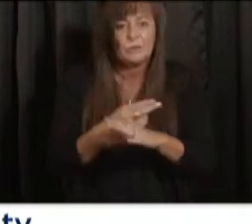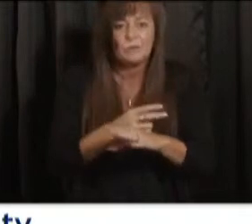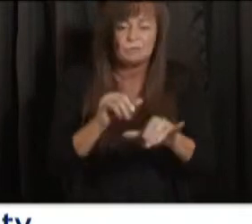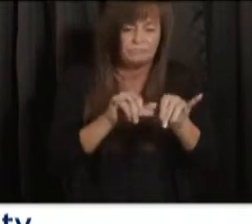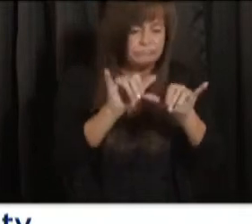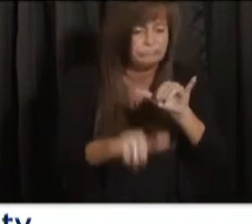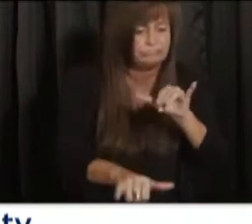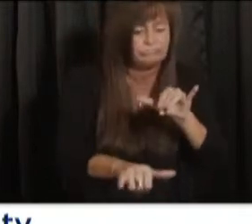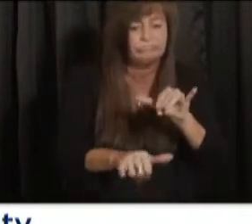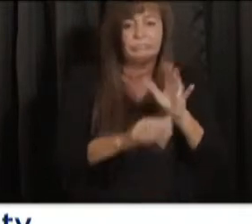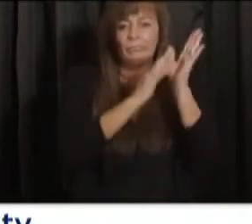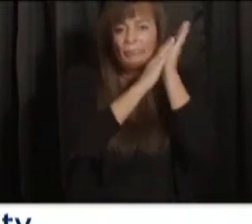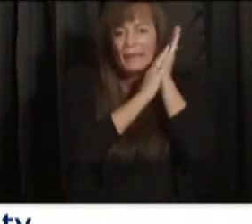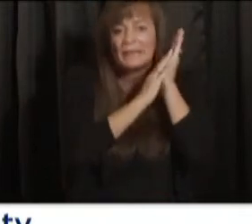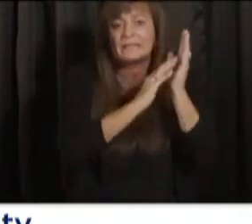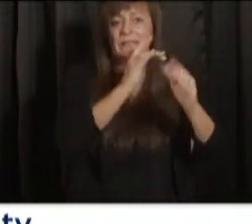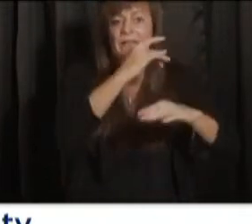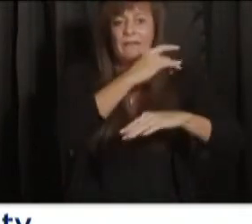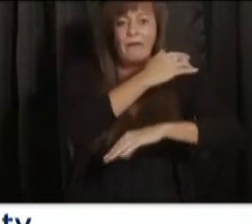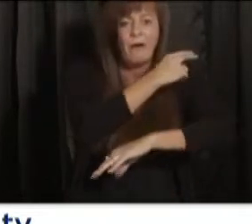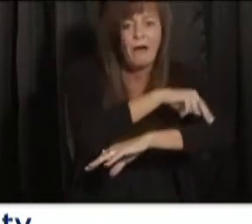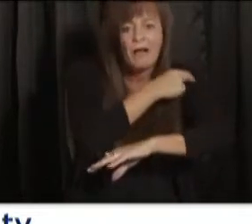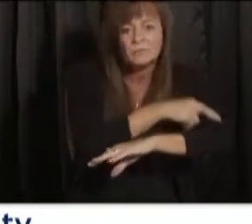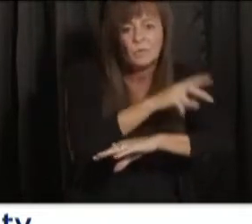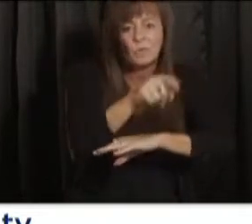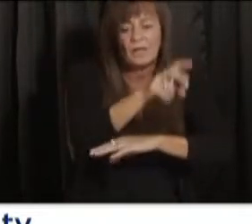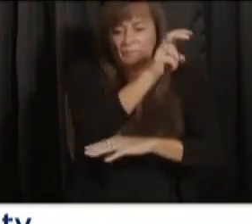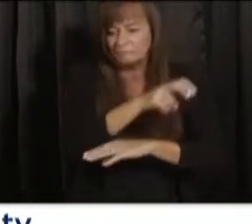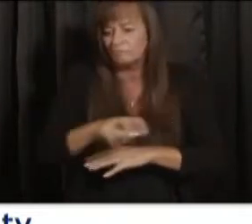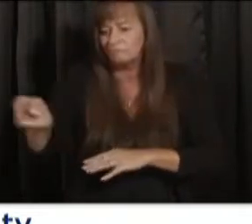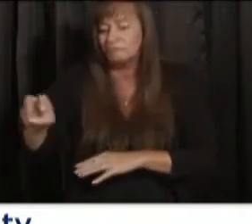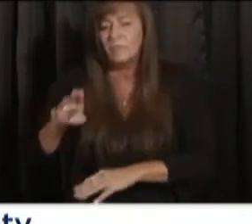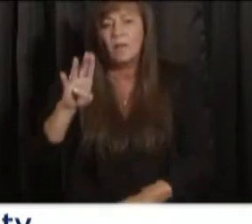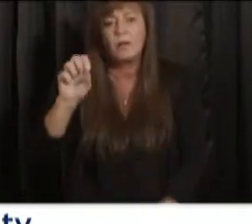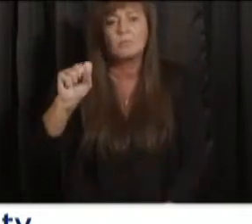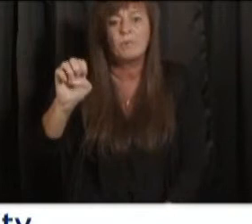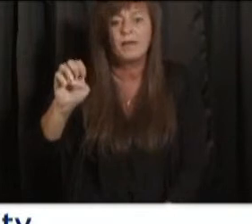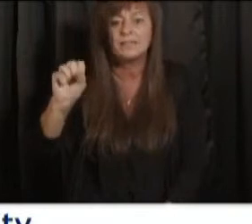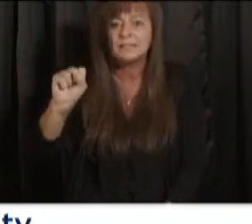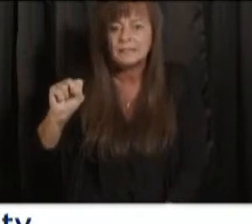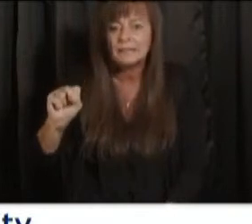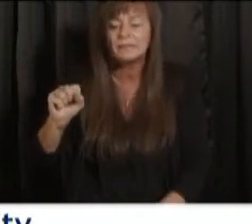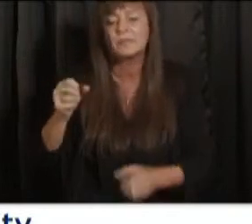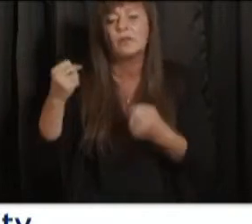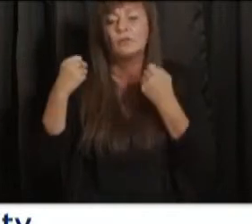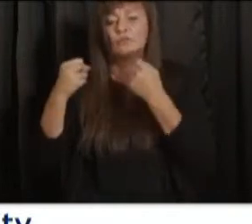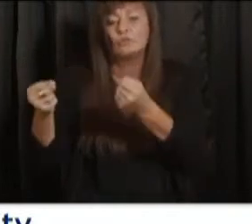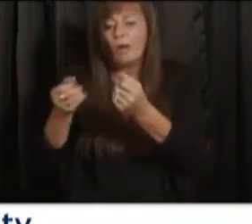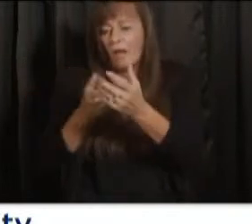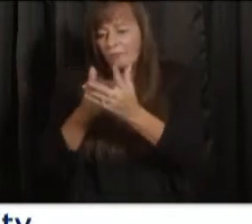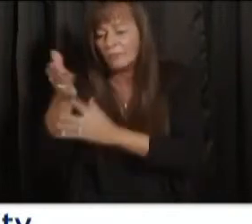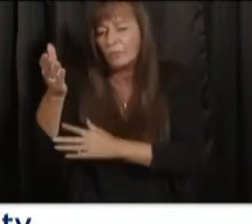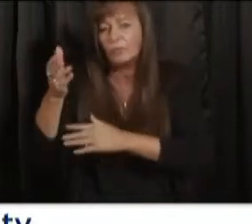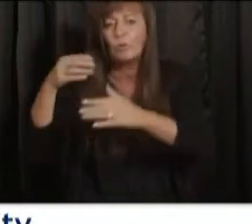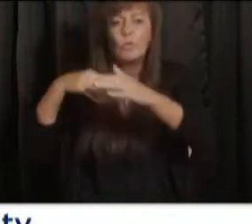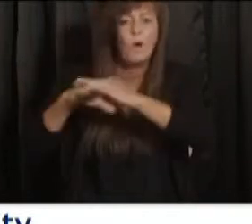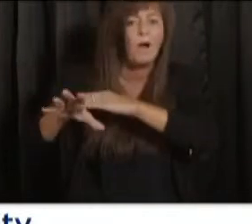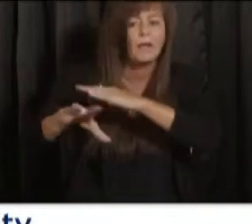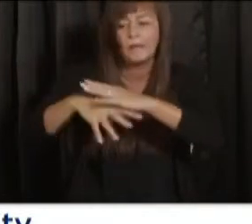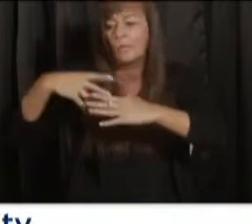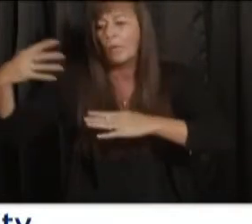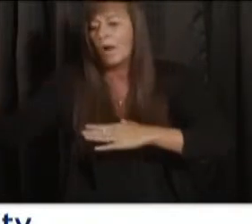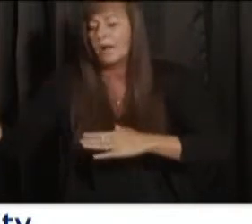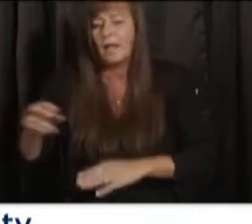on monoclonal treatment. We can do it through our mobile buses and drive-in, walk-through, walk-out, and urgent care centers across our